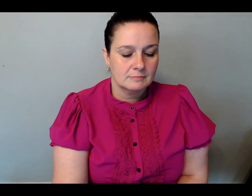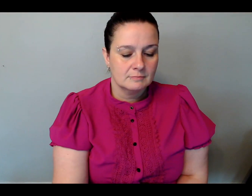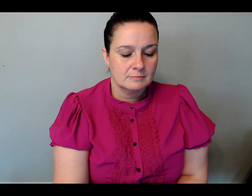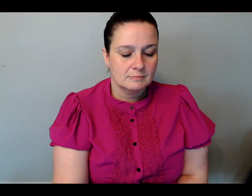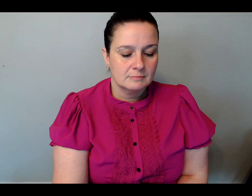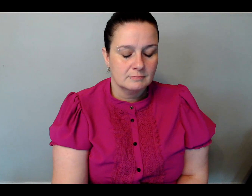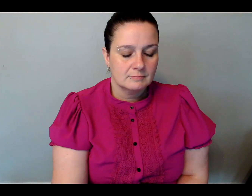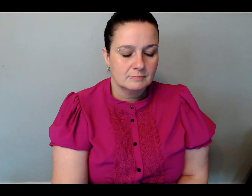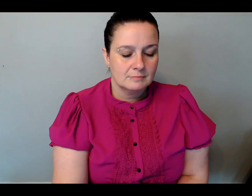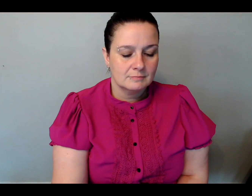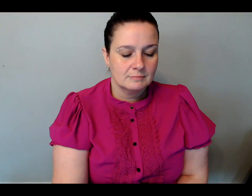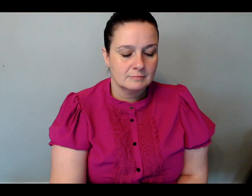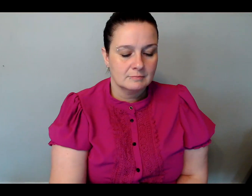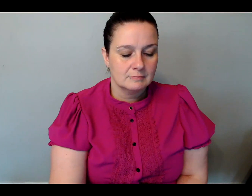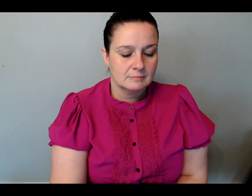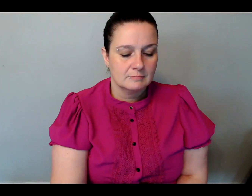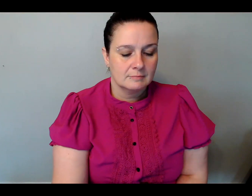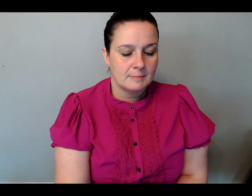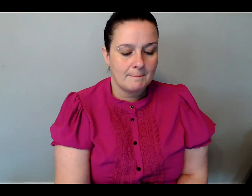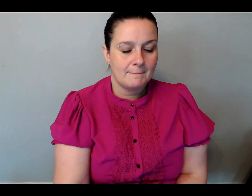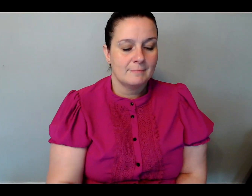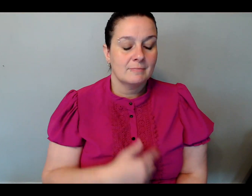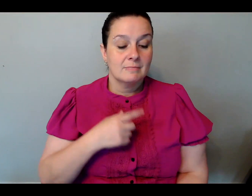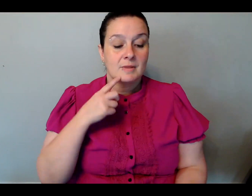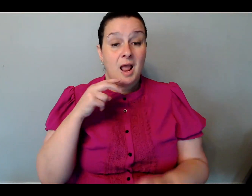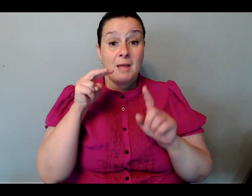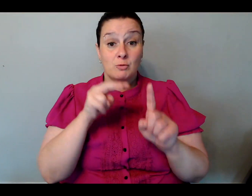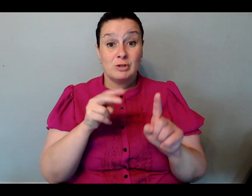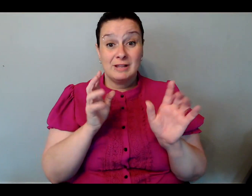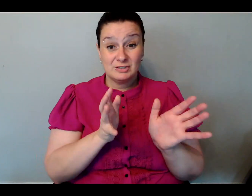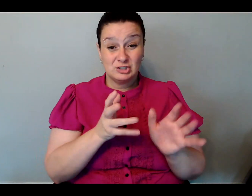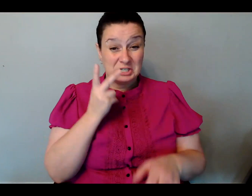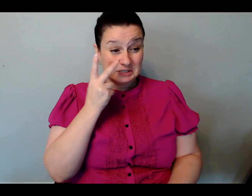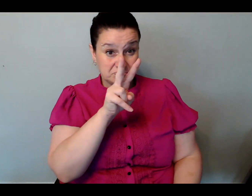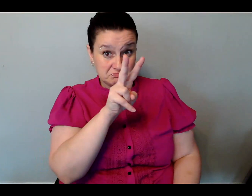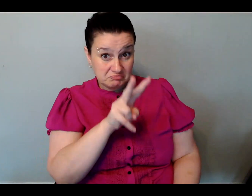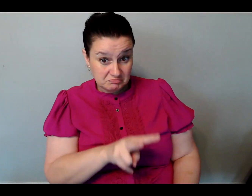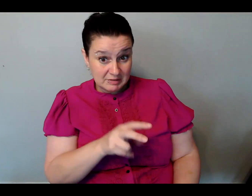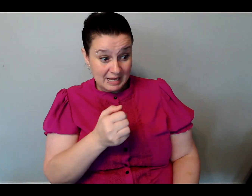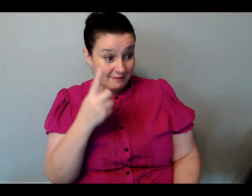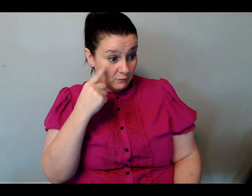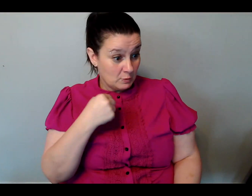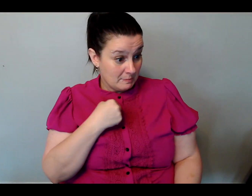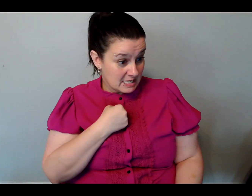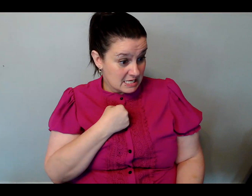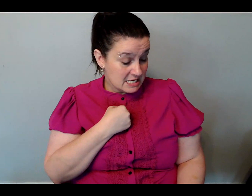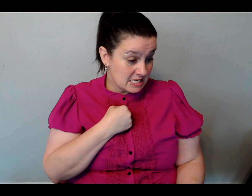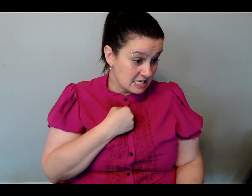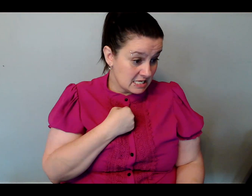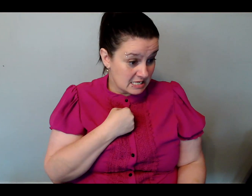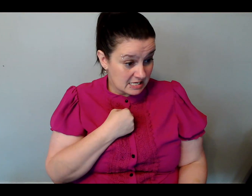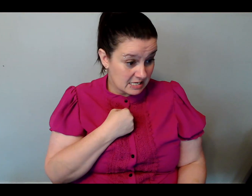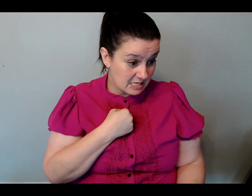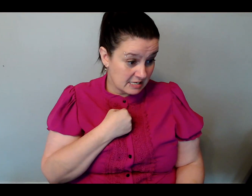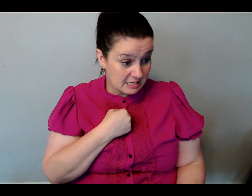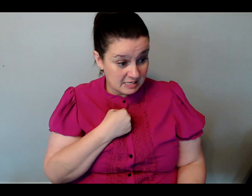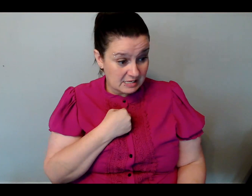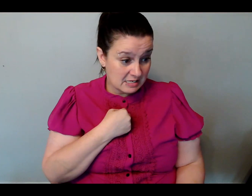I'm just looking at the chat here to see if there was anything for me that I could answer.